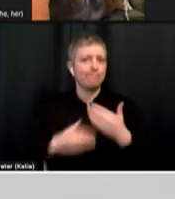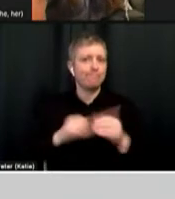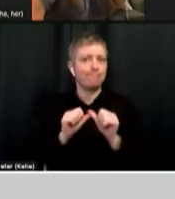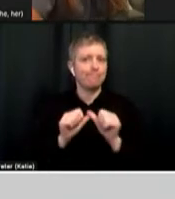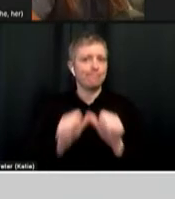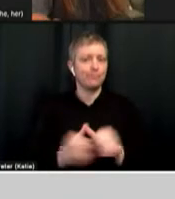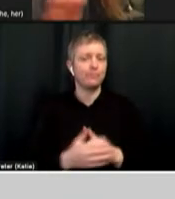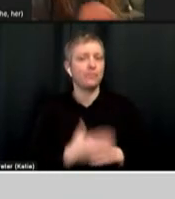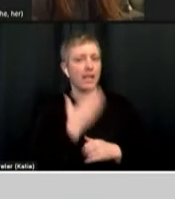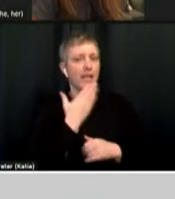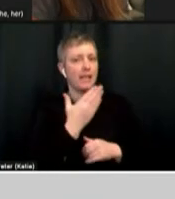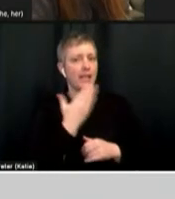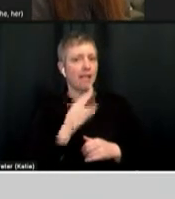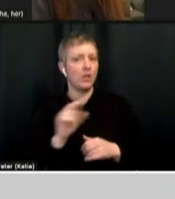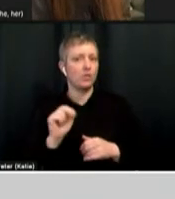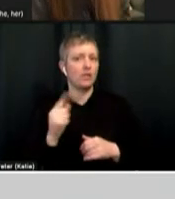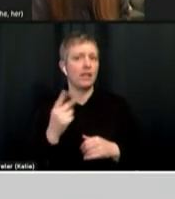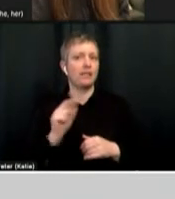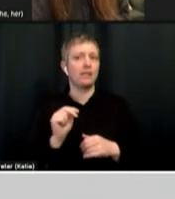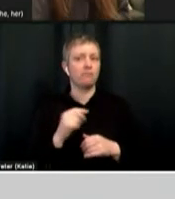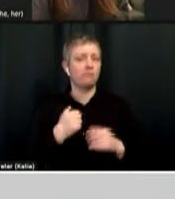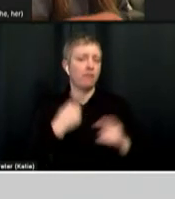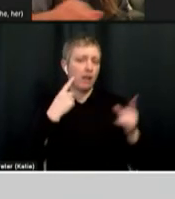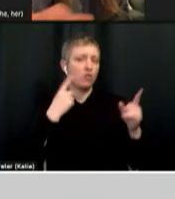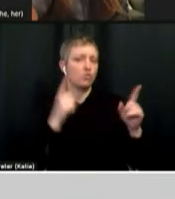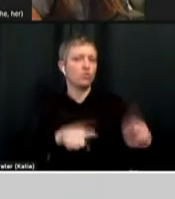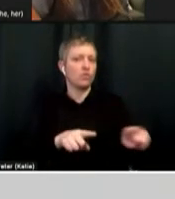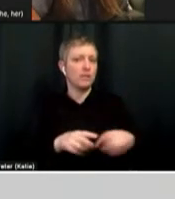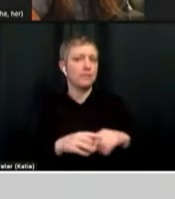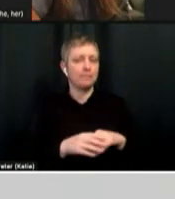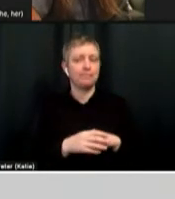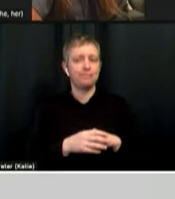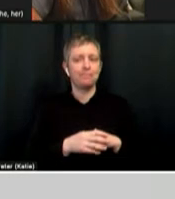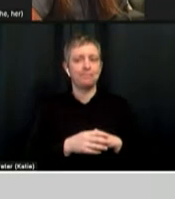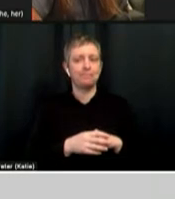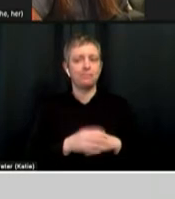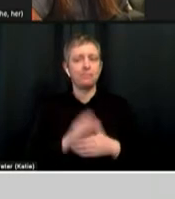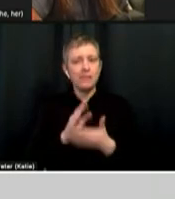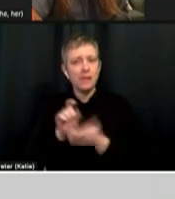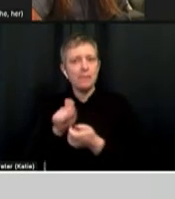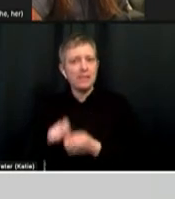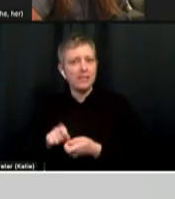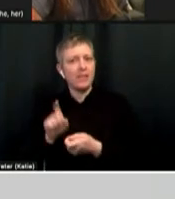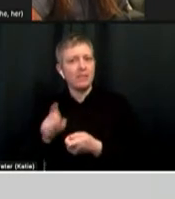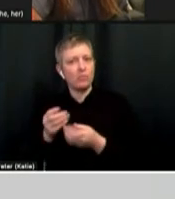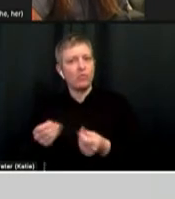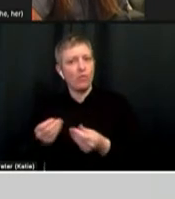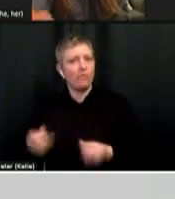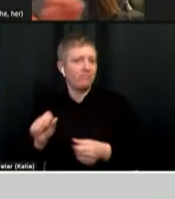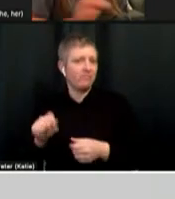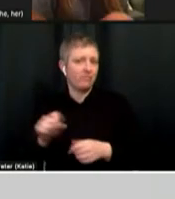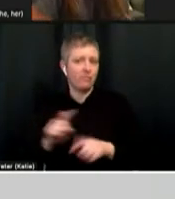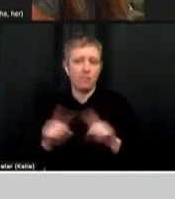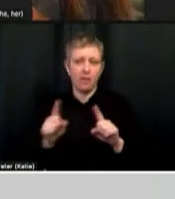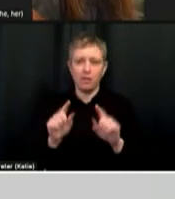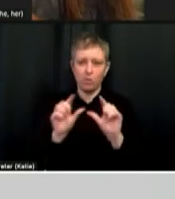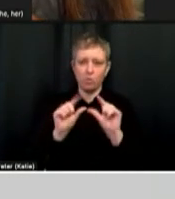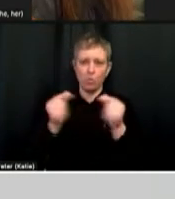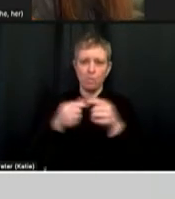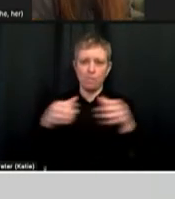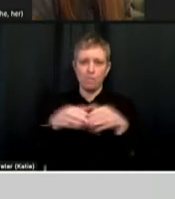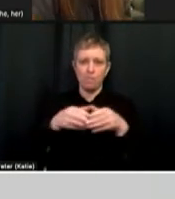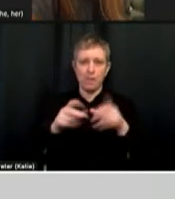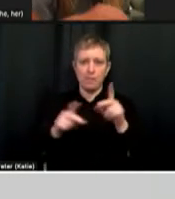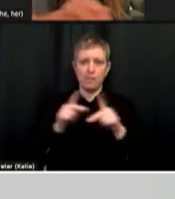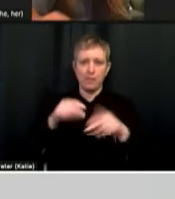Thank you, Nathan. I agree with everything you said in terms of there are details to be worked out, but a group of people in Portland, there's so many talented